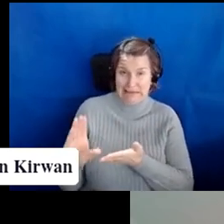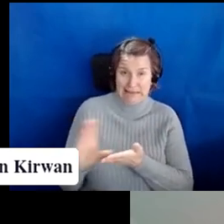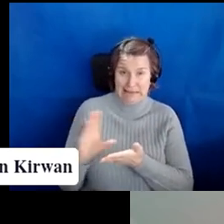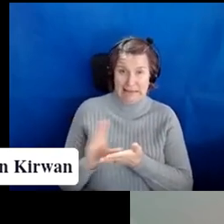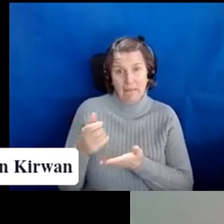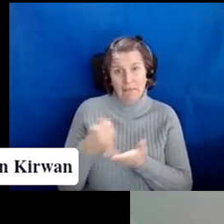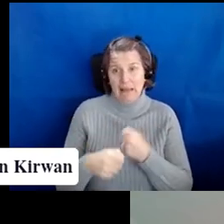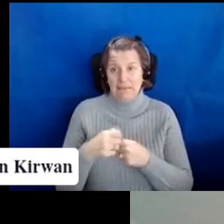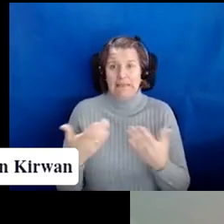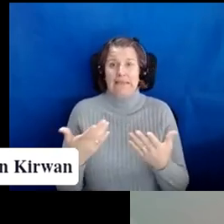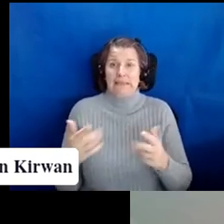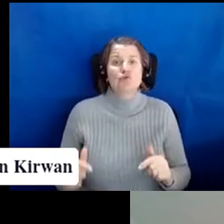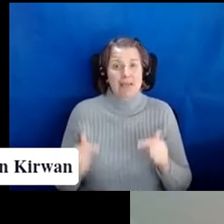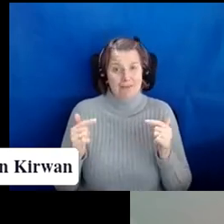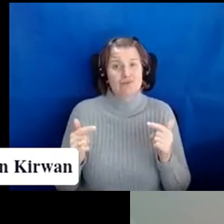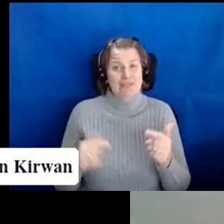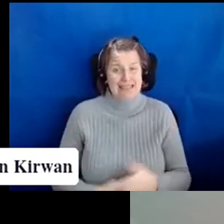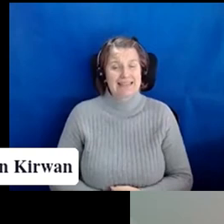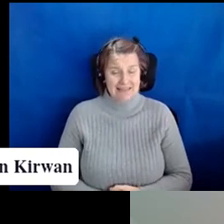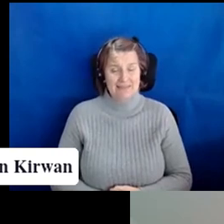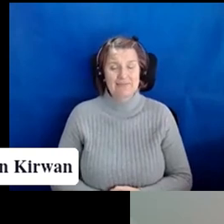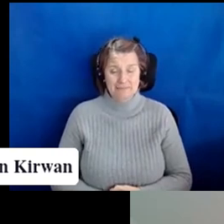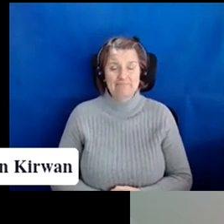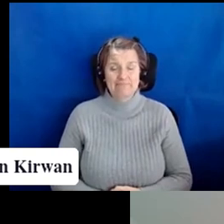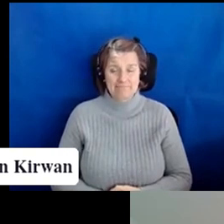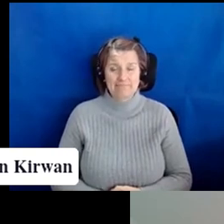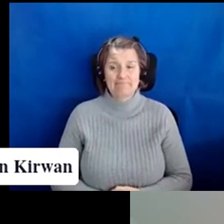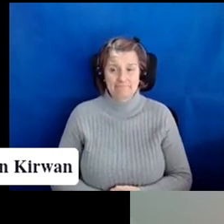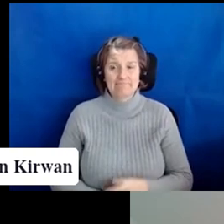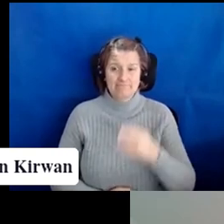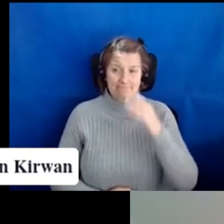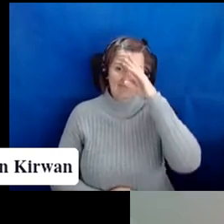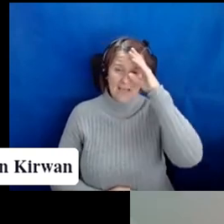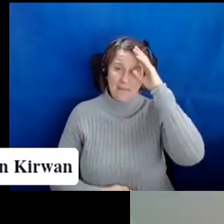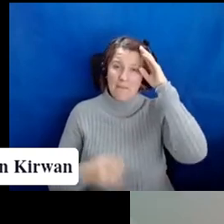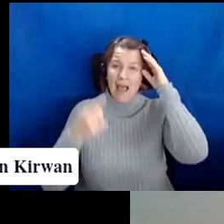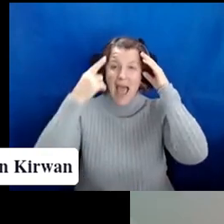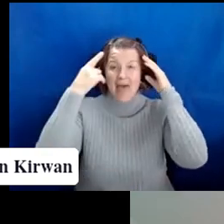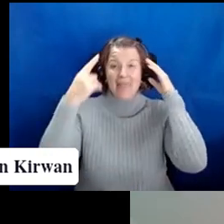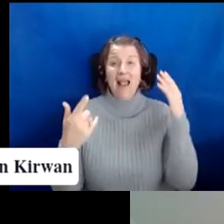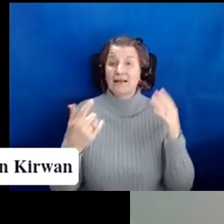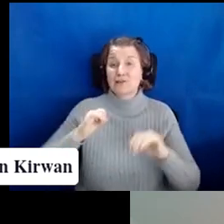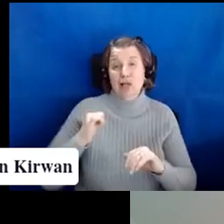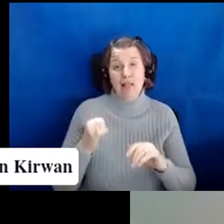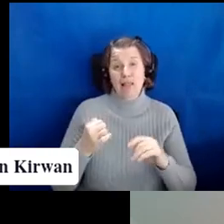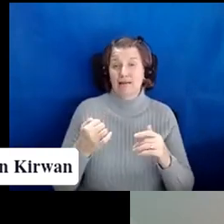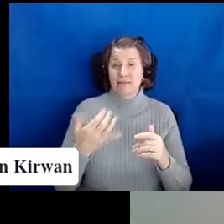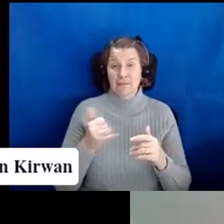very challenging. But again, landscape different in Scotland for stuff. But if it is that young people,